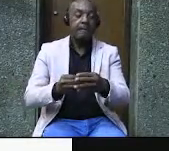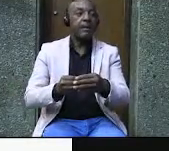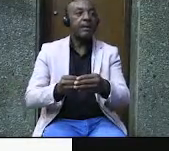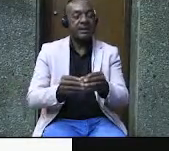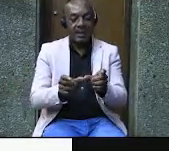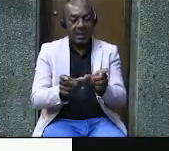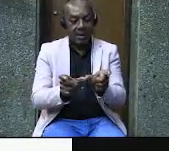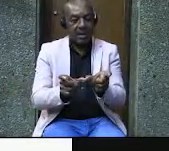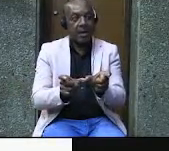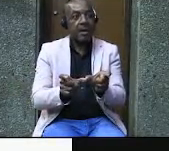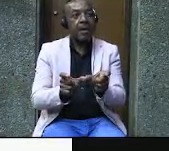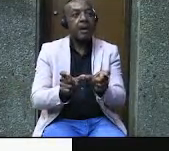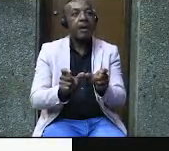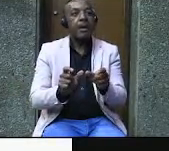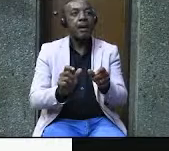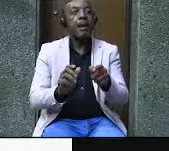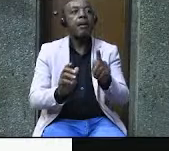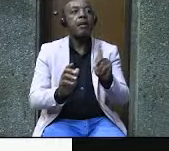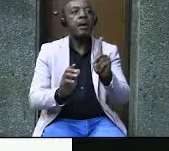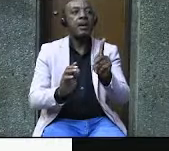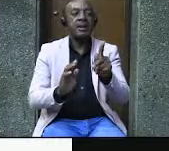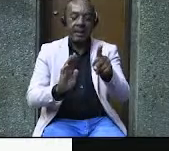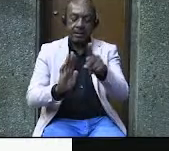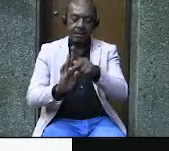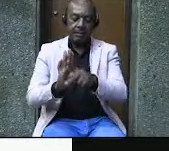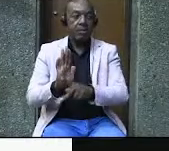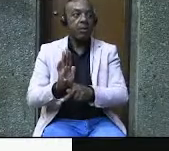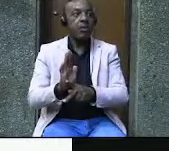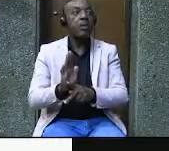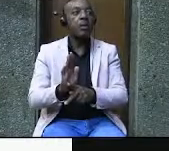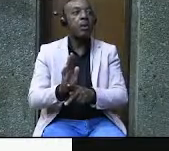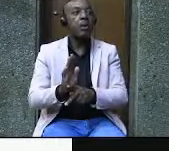and public participants